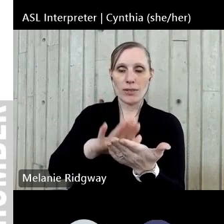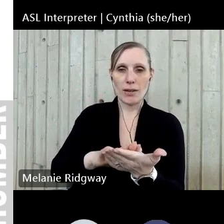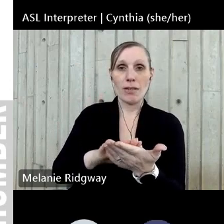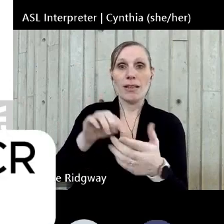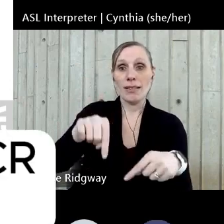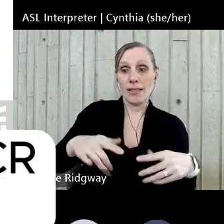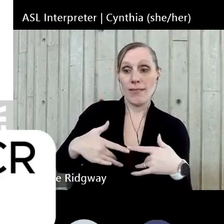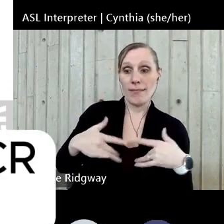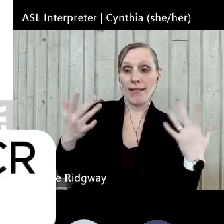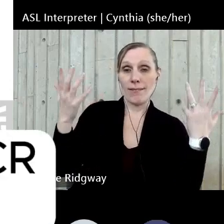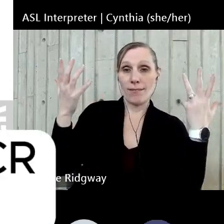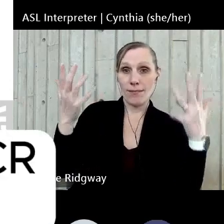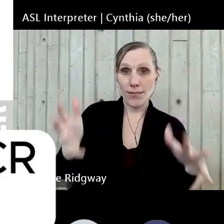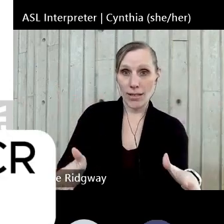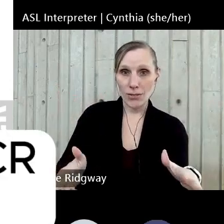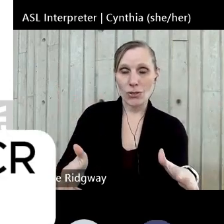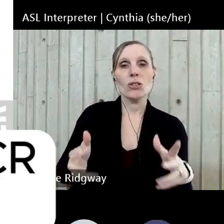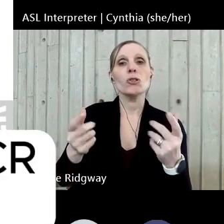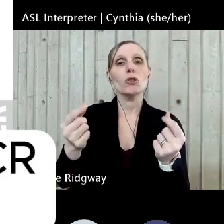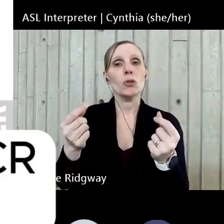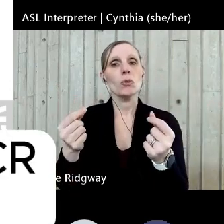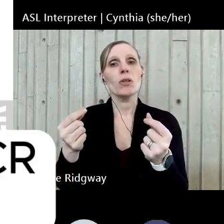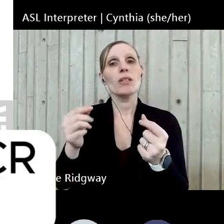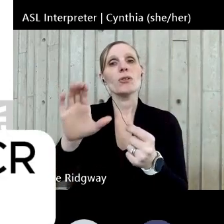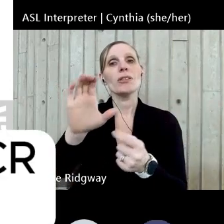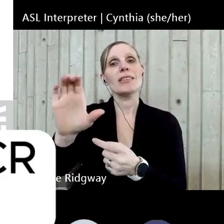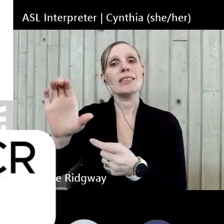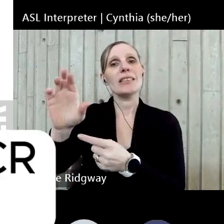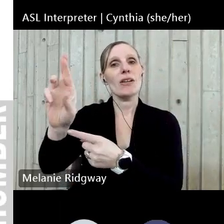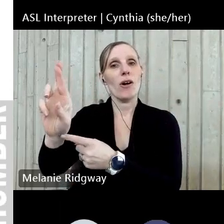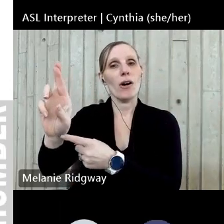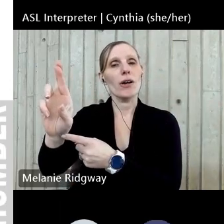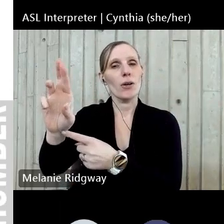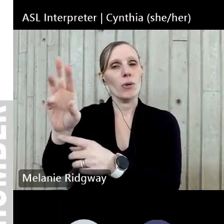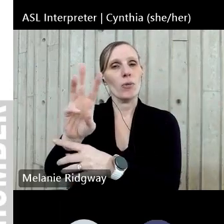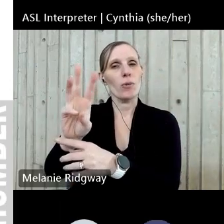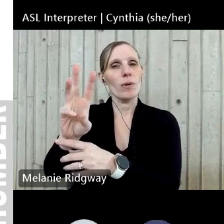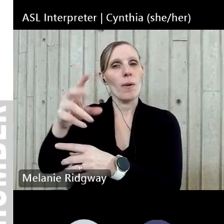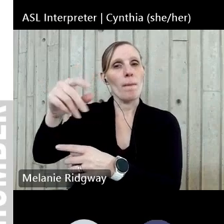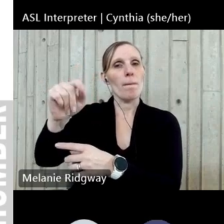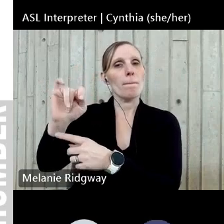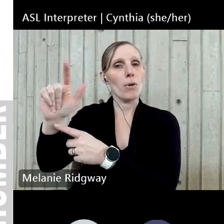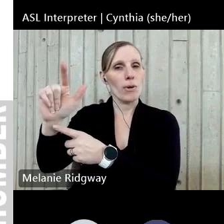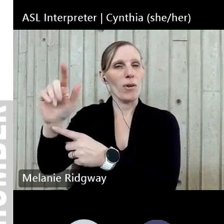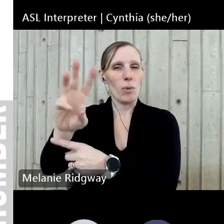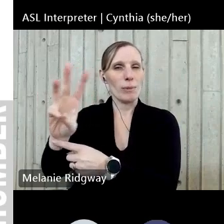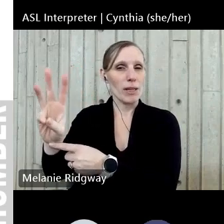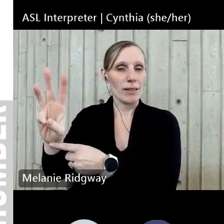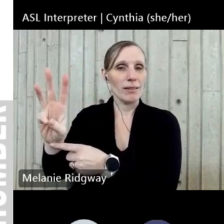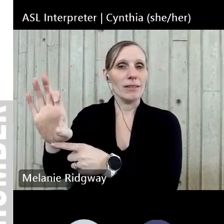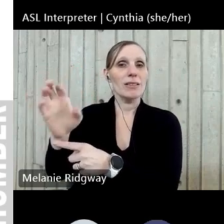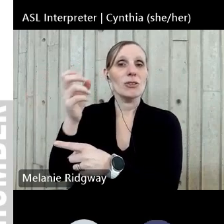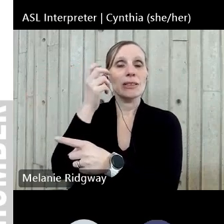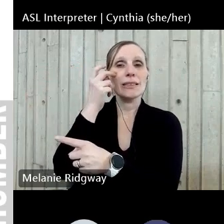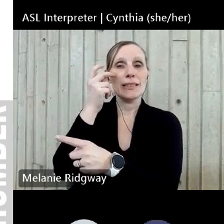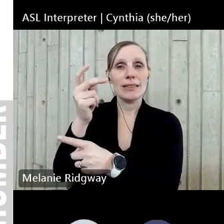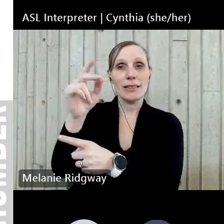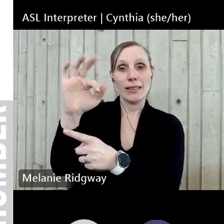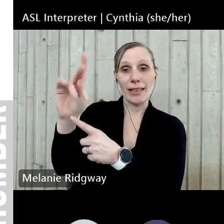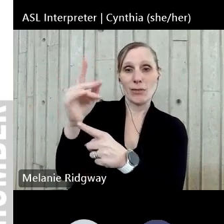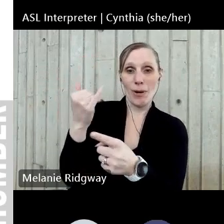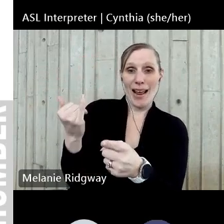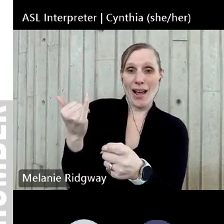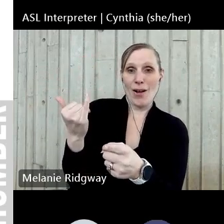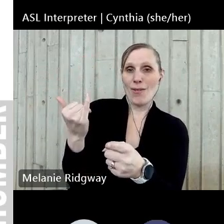over, the way you do it is you log on to the CCR portal, and you can see the link there on